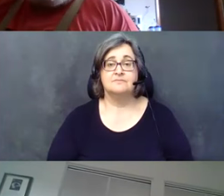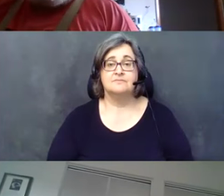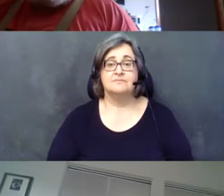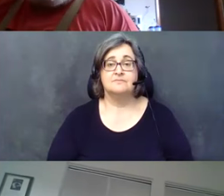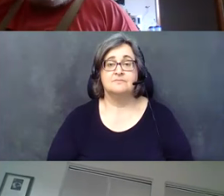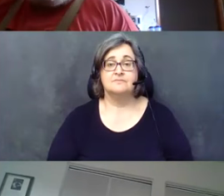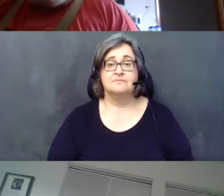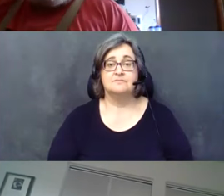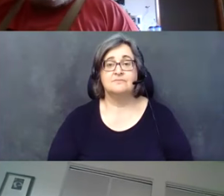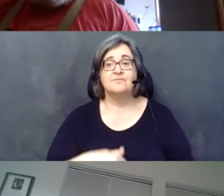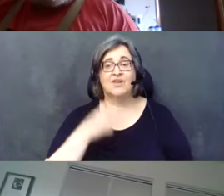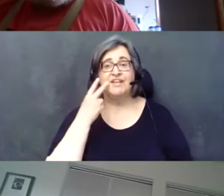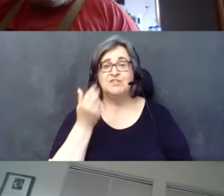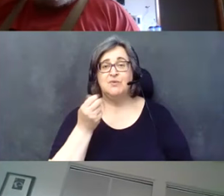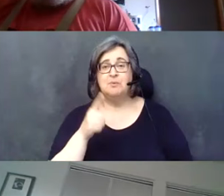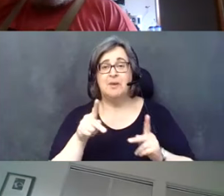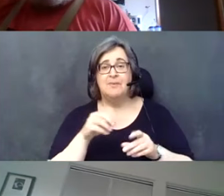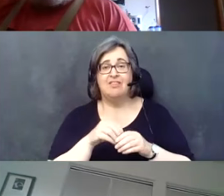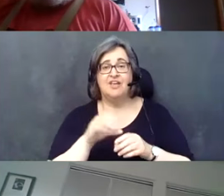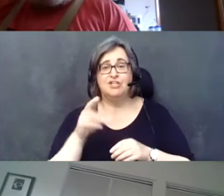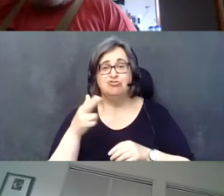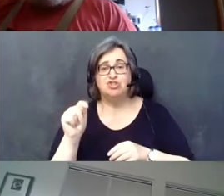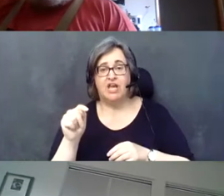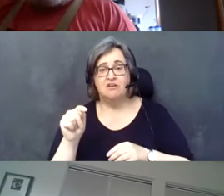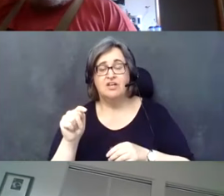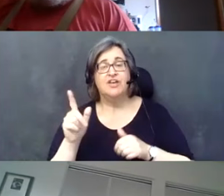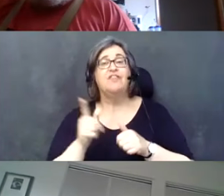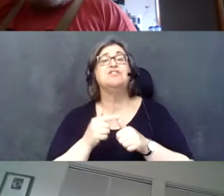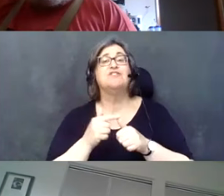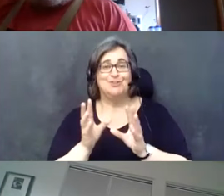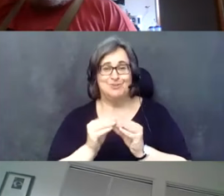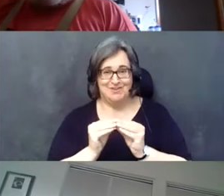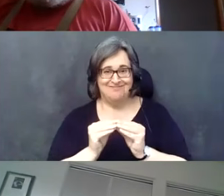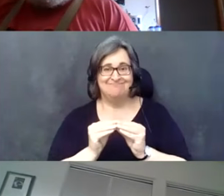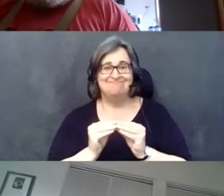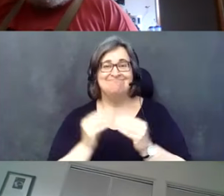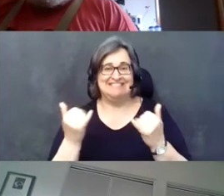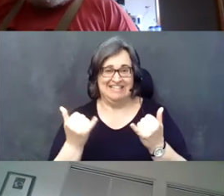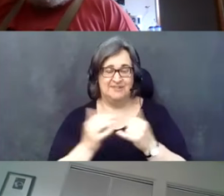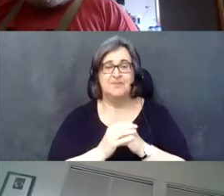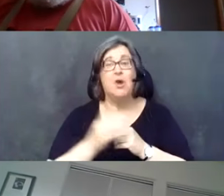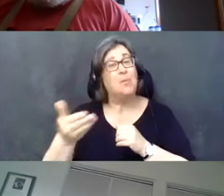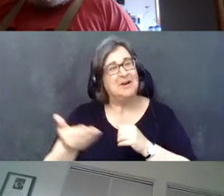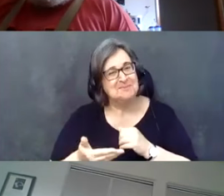I am seeing a couple people in the chat have said that this is their first webinar that they're attending.